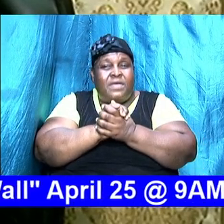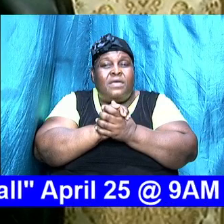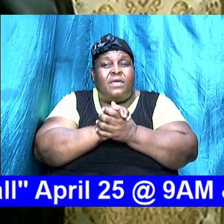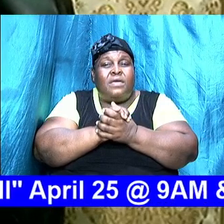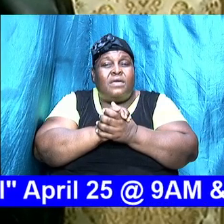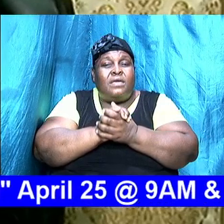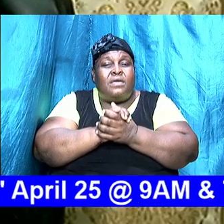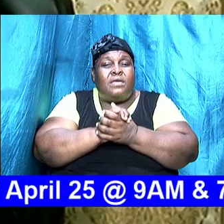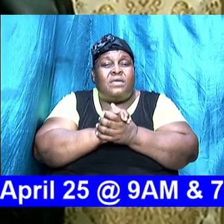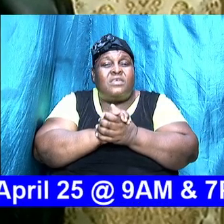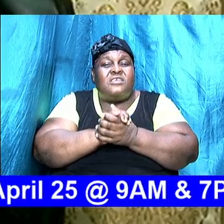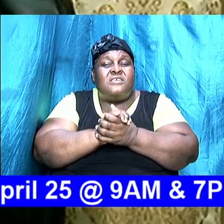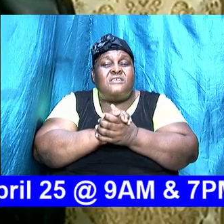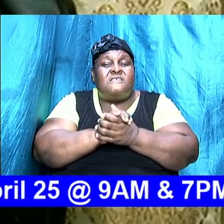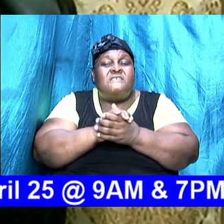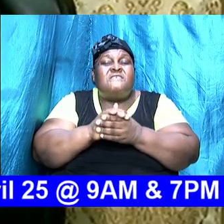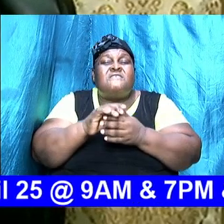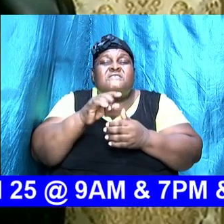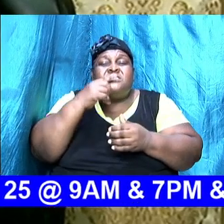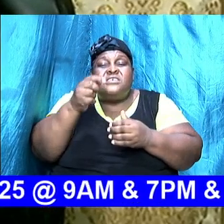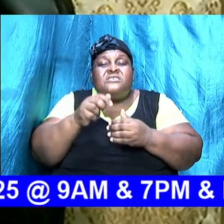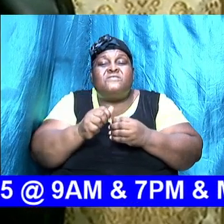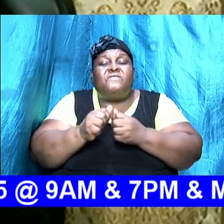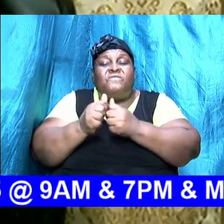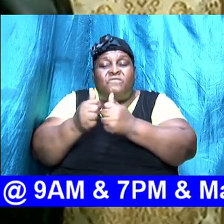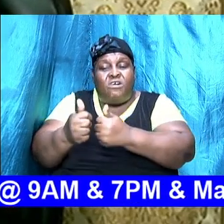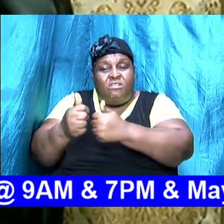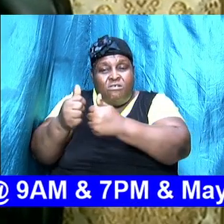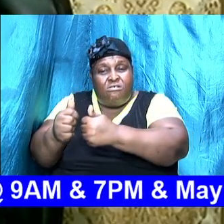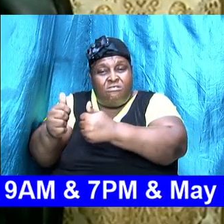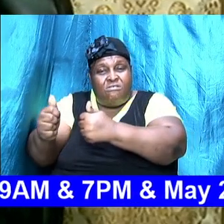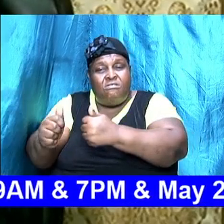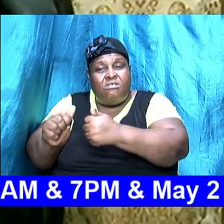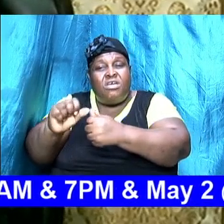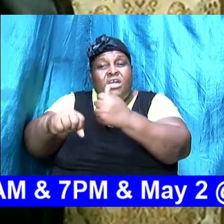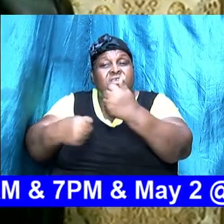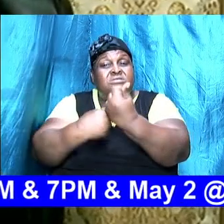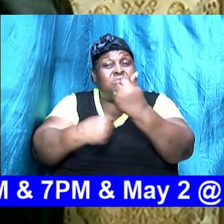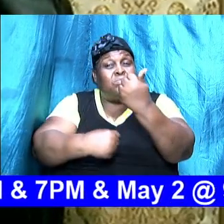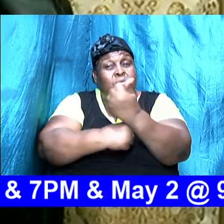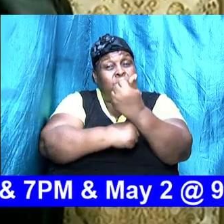follow and support your husband.